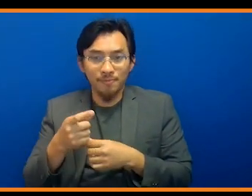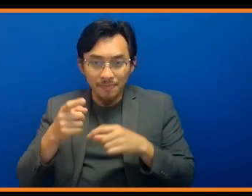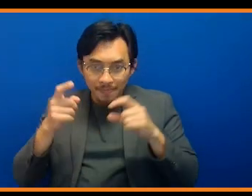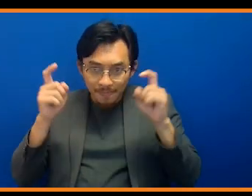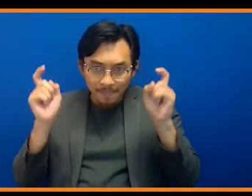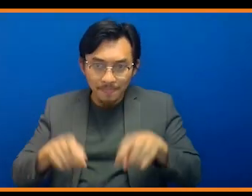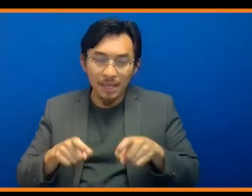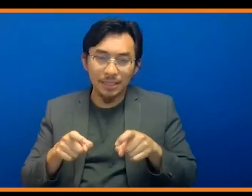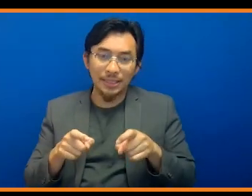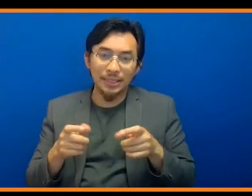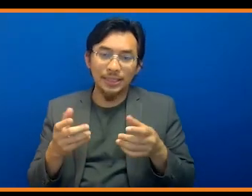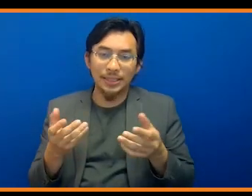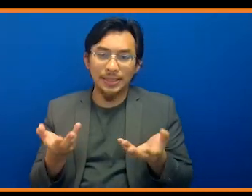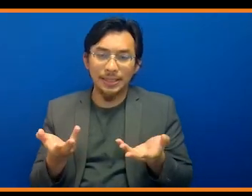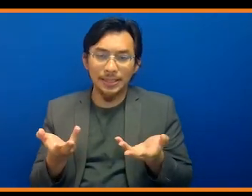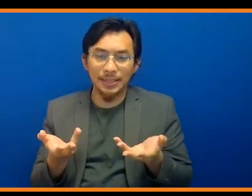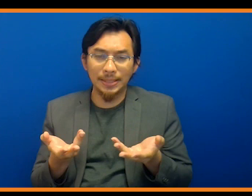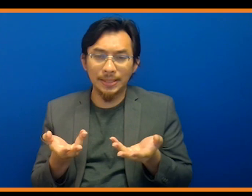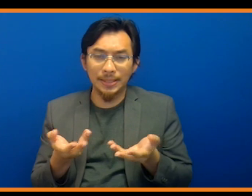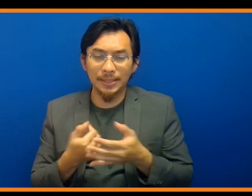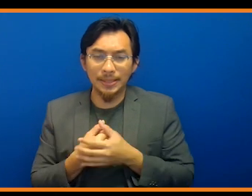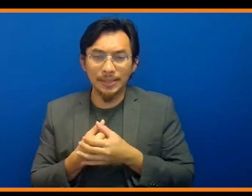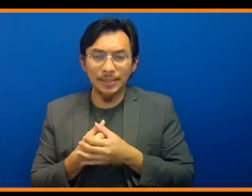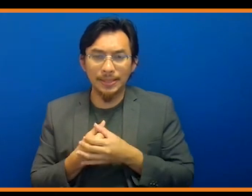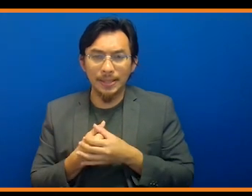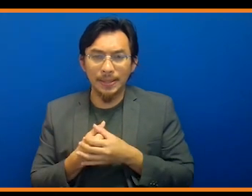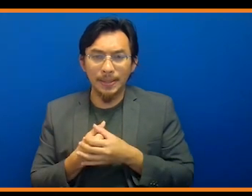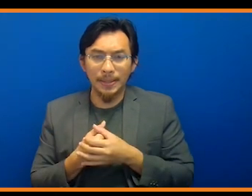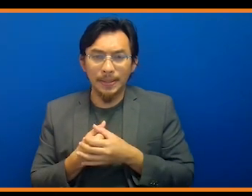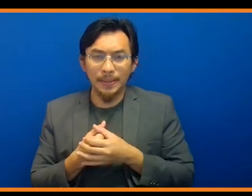to be